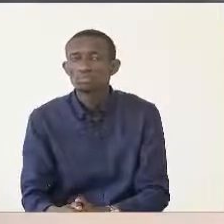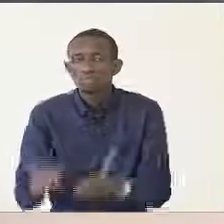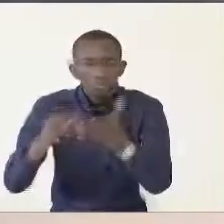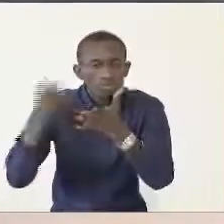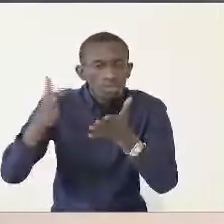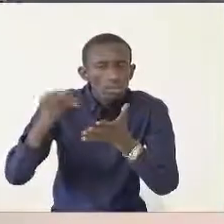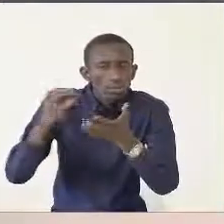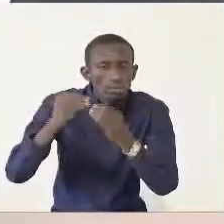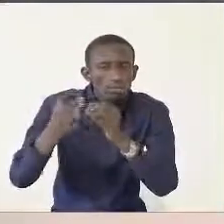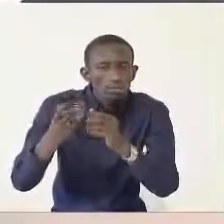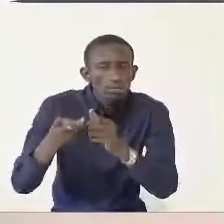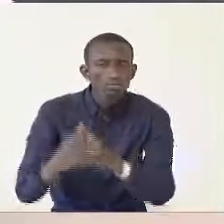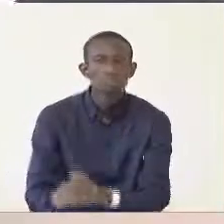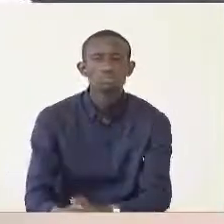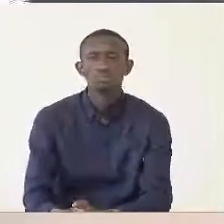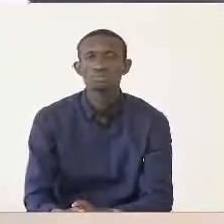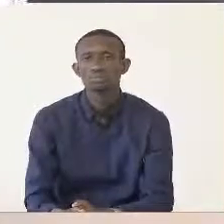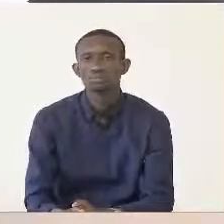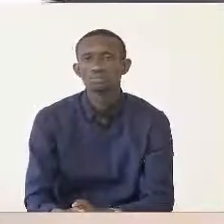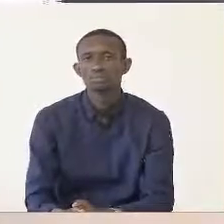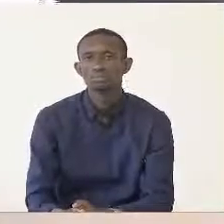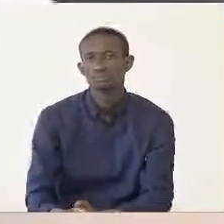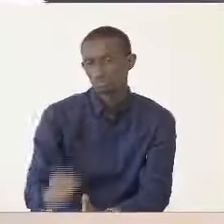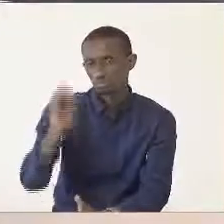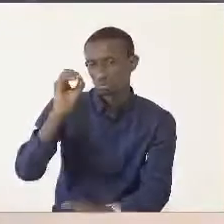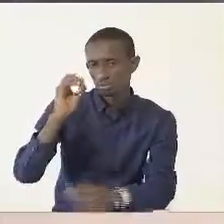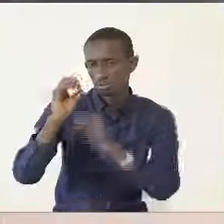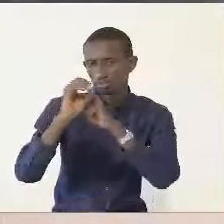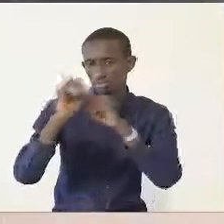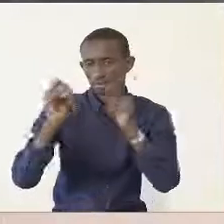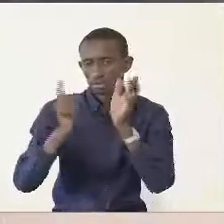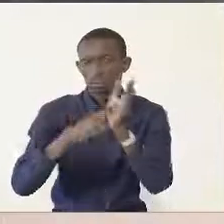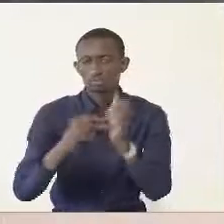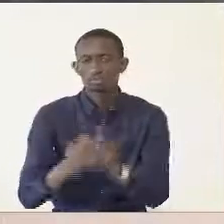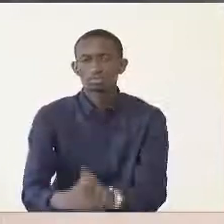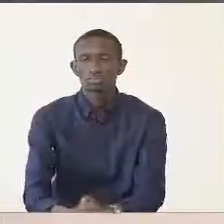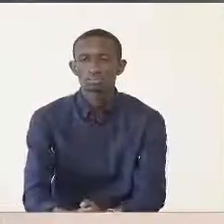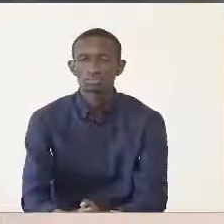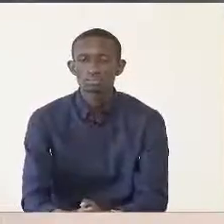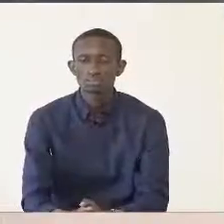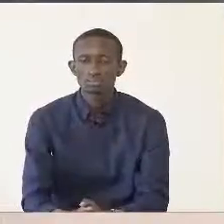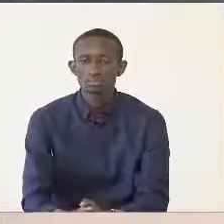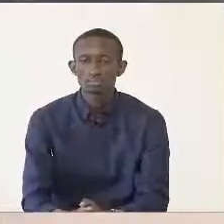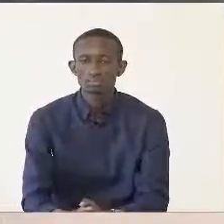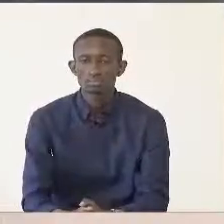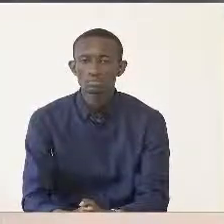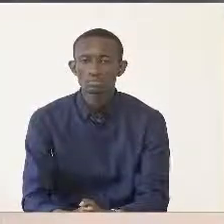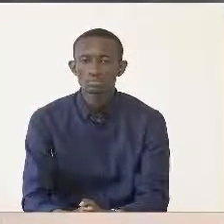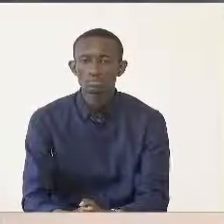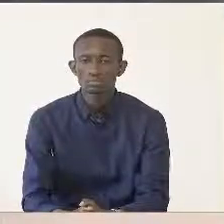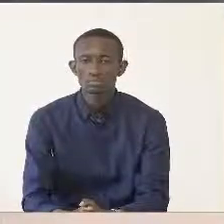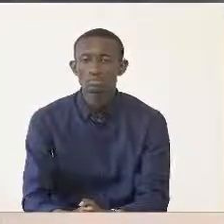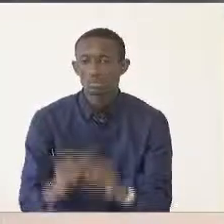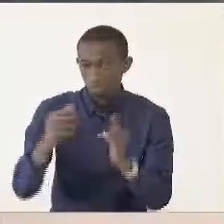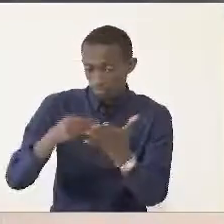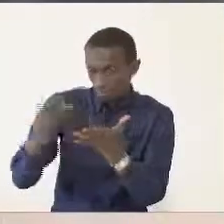value, then we can find theta equals to, because when you have this value into